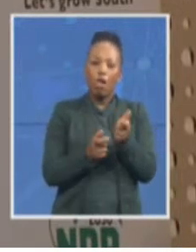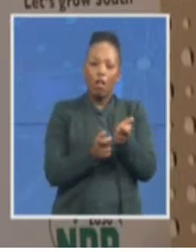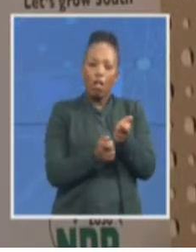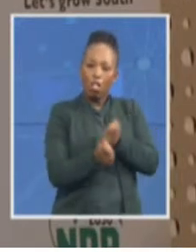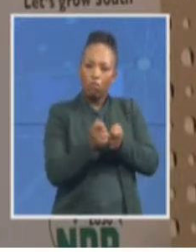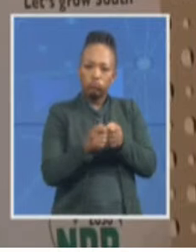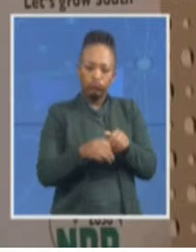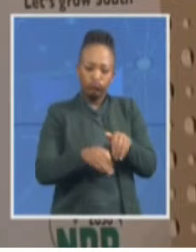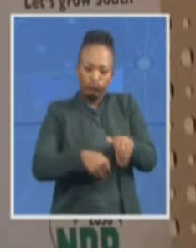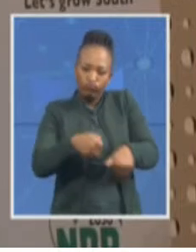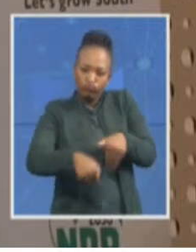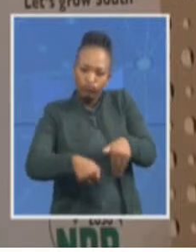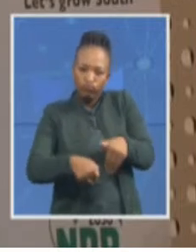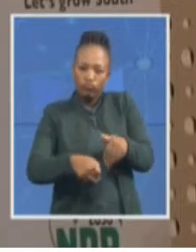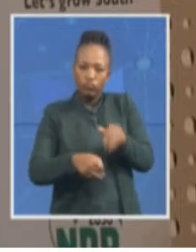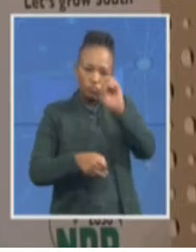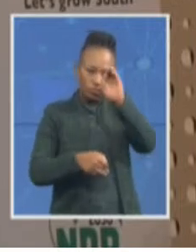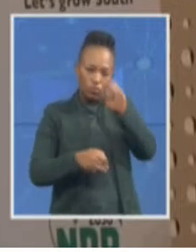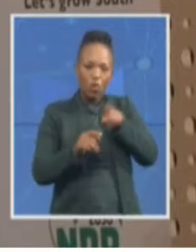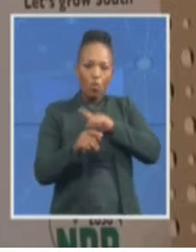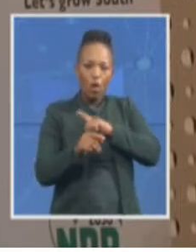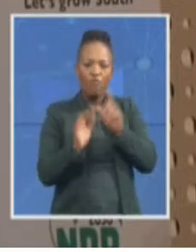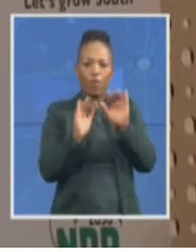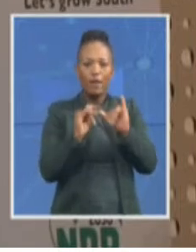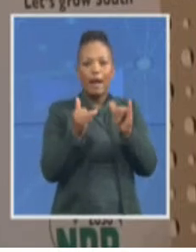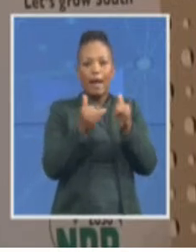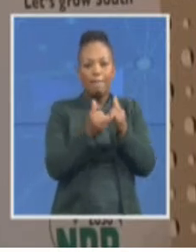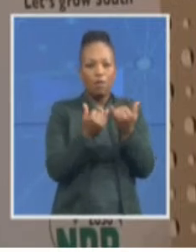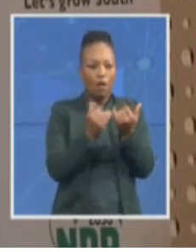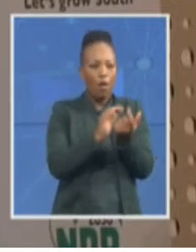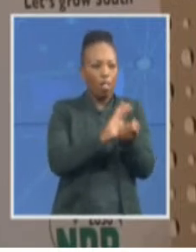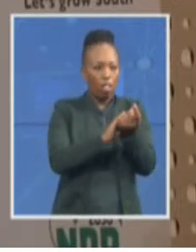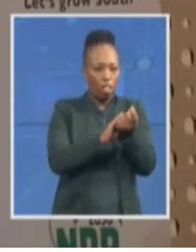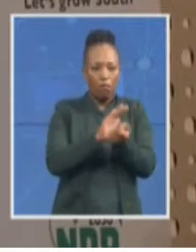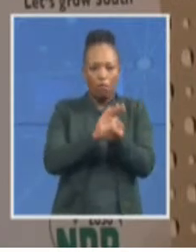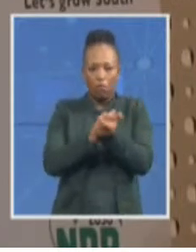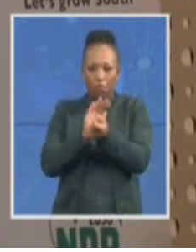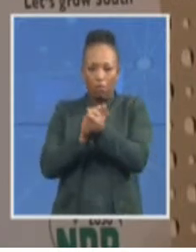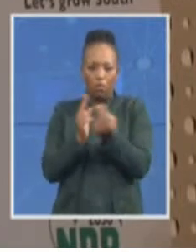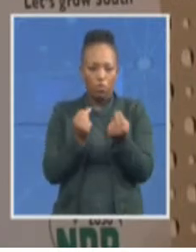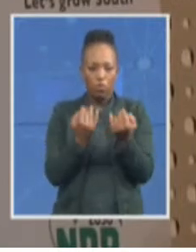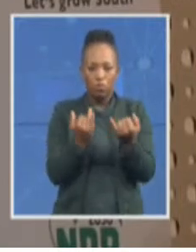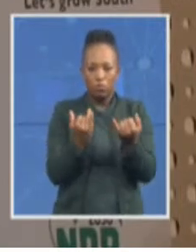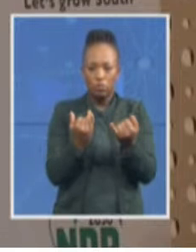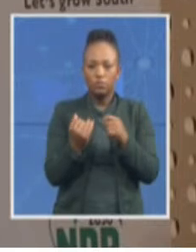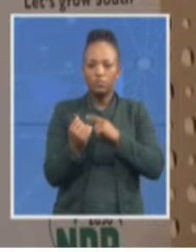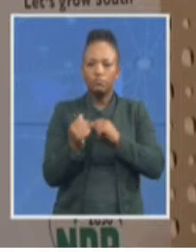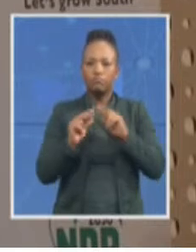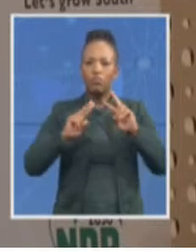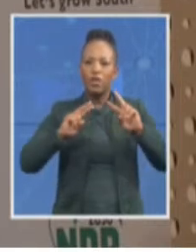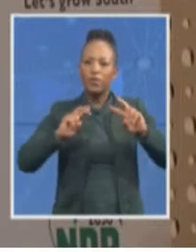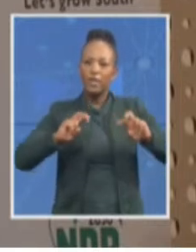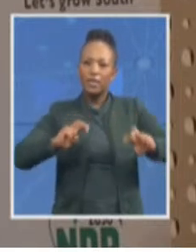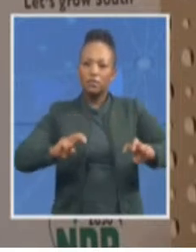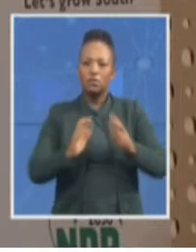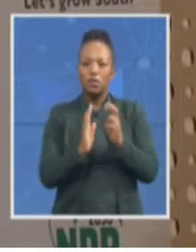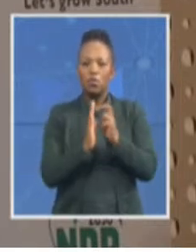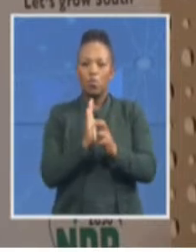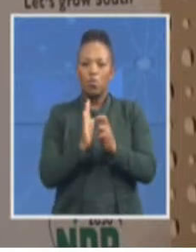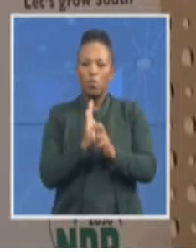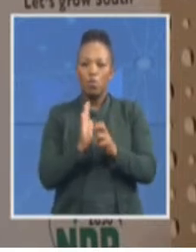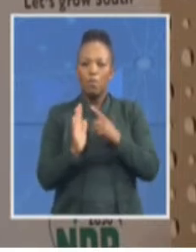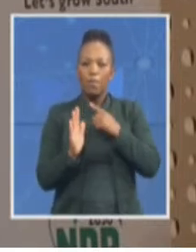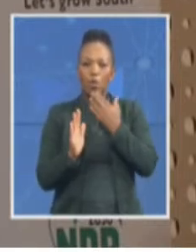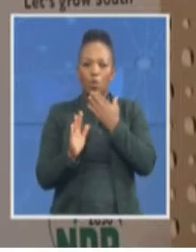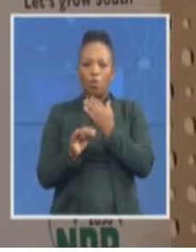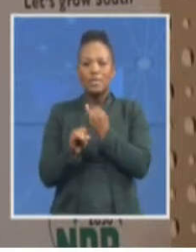exploration companies. It also reinforces the research role to be played by research institutions such as MINTEC